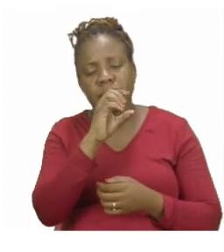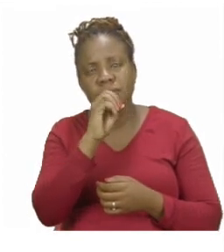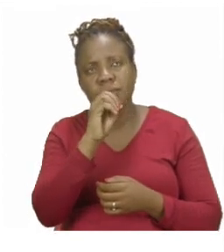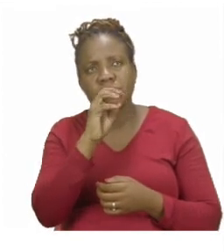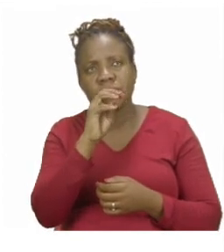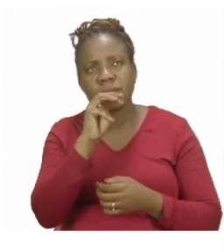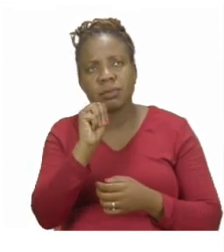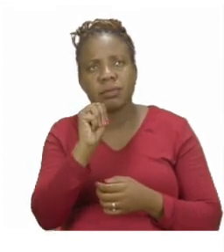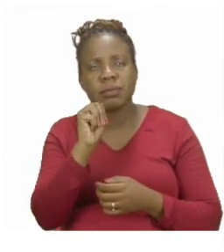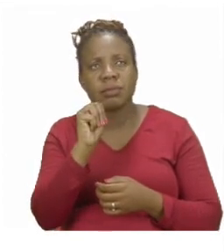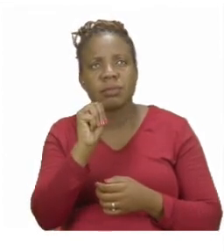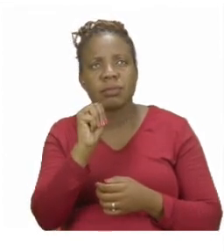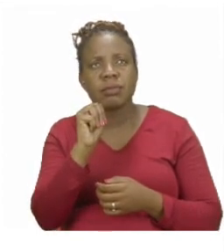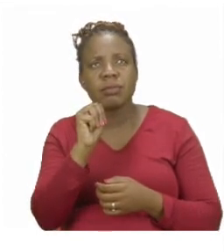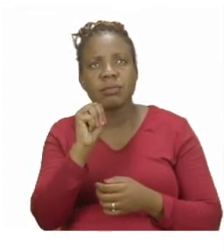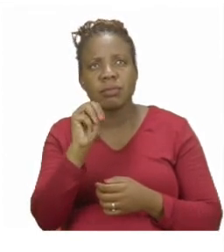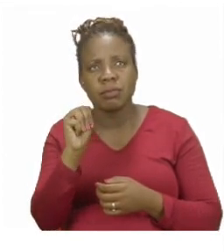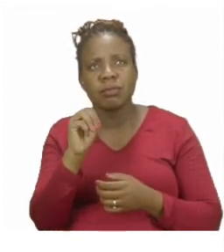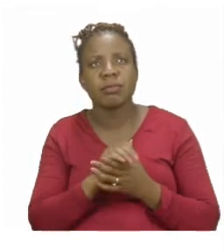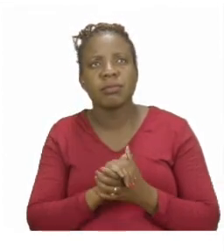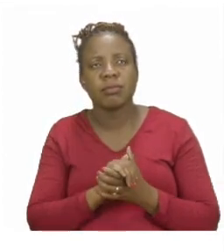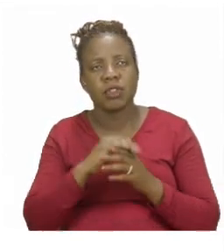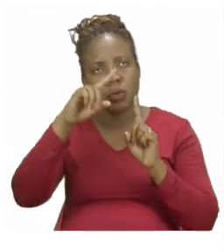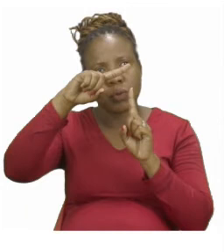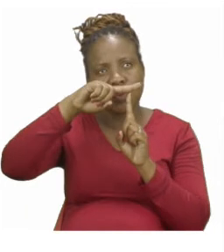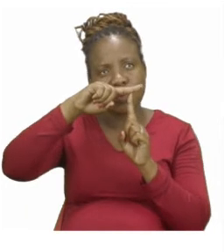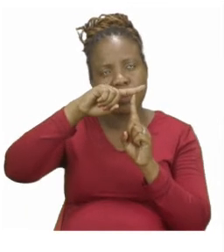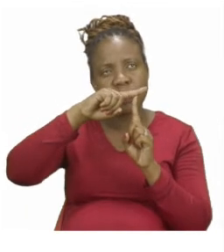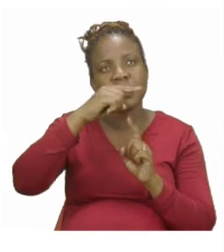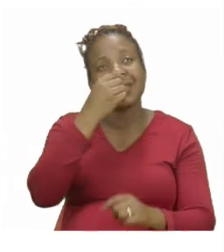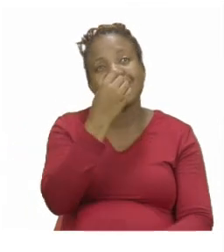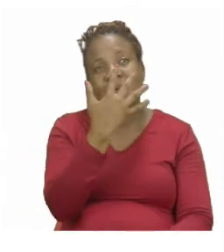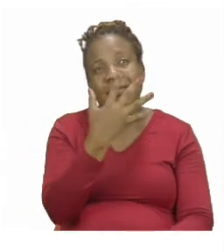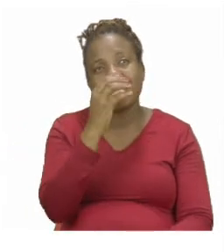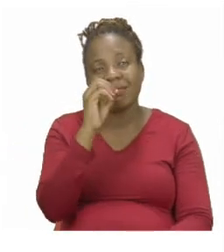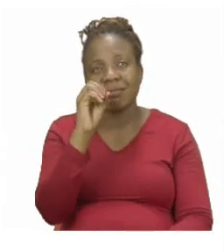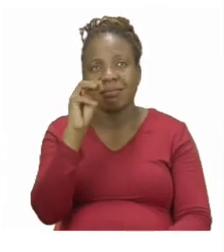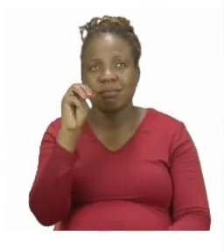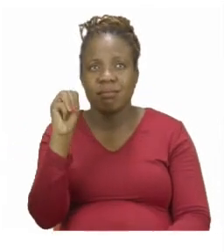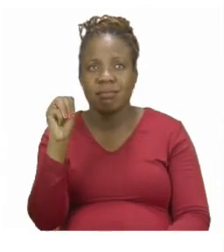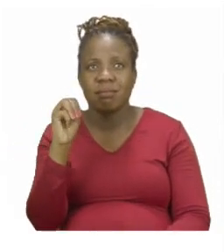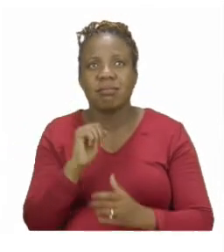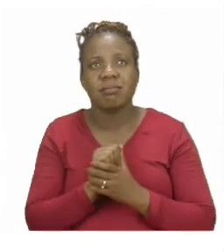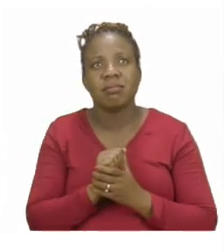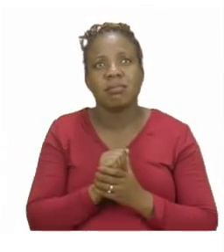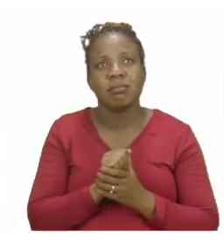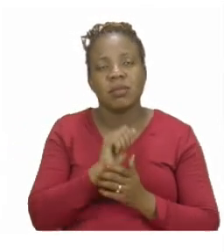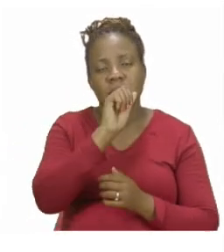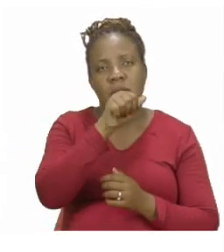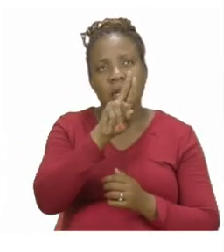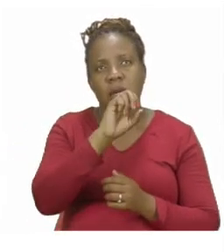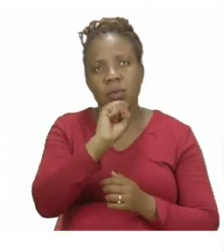millimeters. Then we have Chumeb with 500 millimeters.